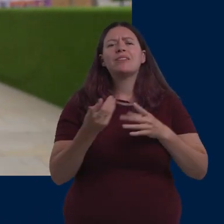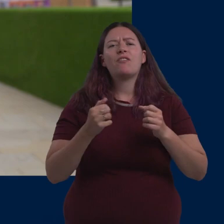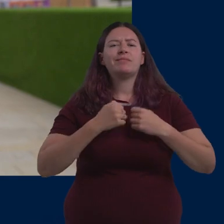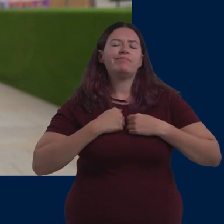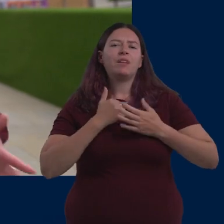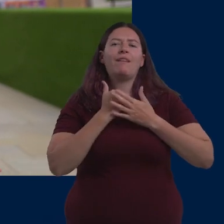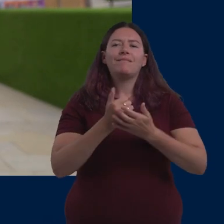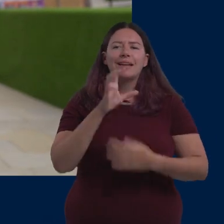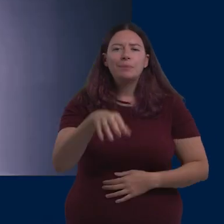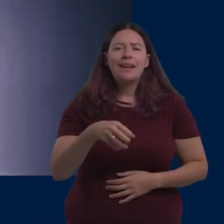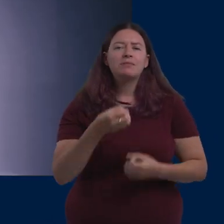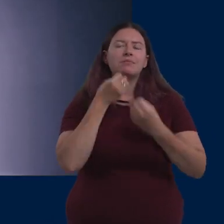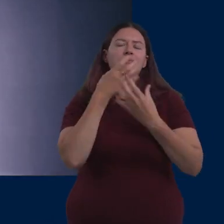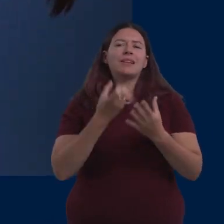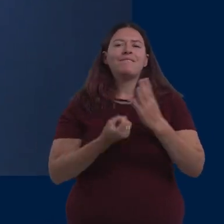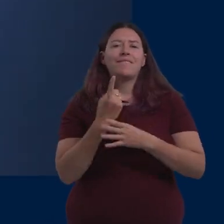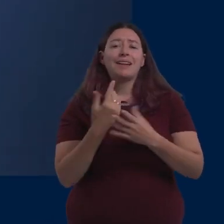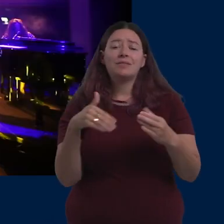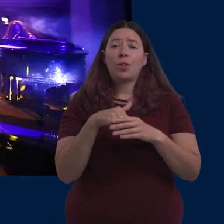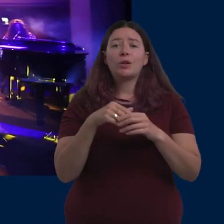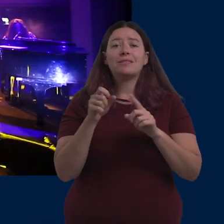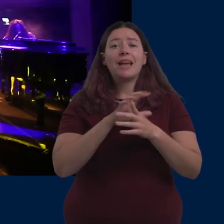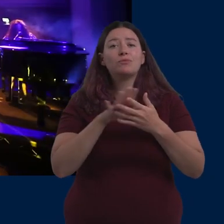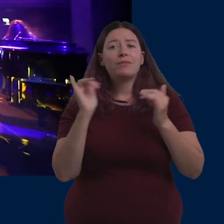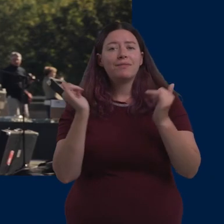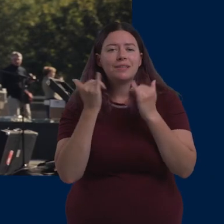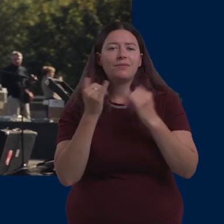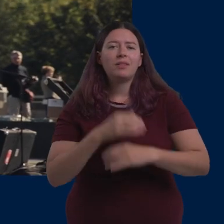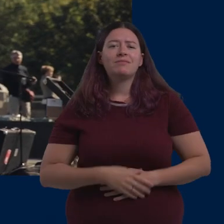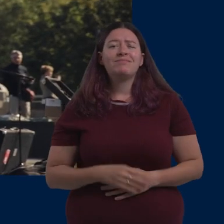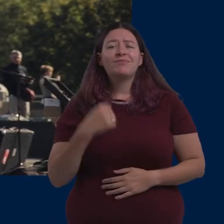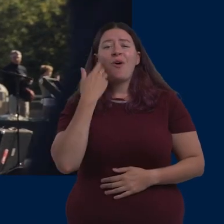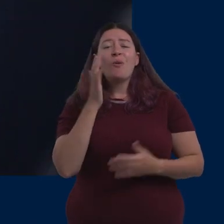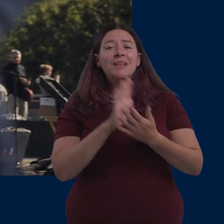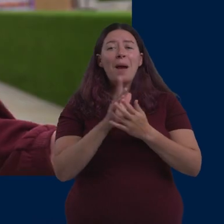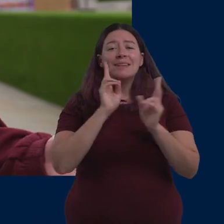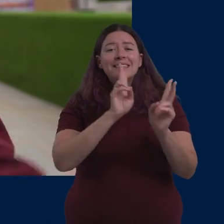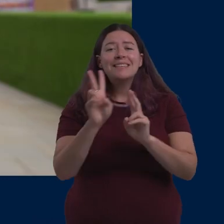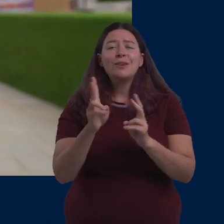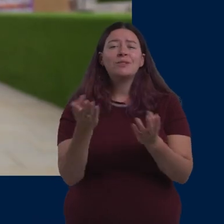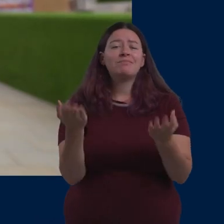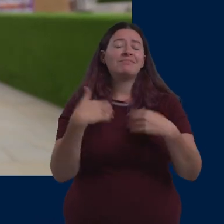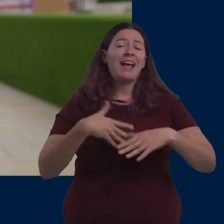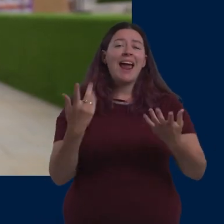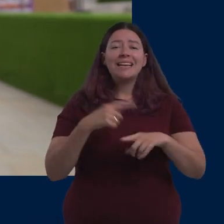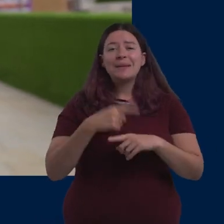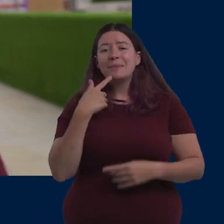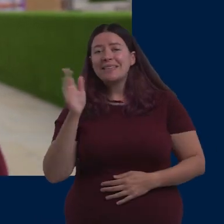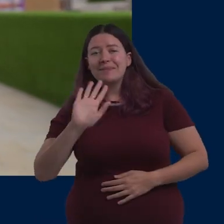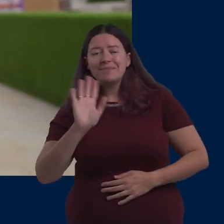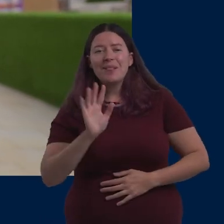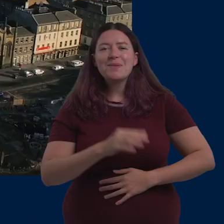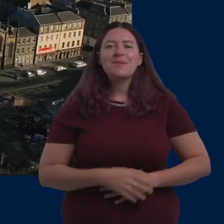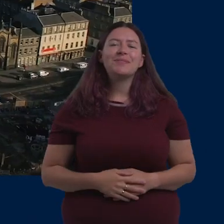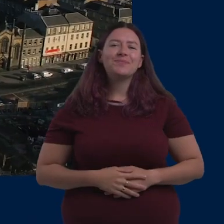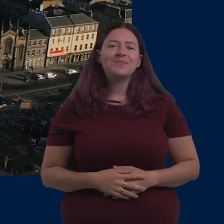place, and amazing events, including the Edinburgh Festivals. We are always happy to see you, so make sure you come in and say hello at any time.